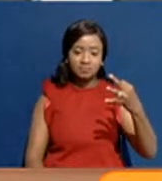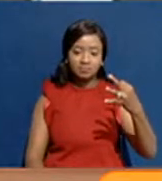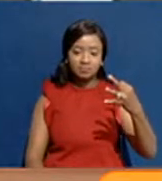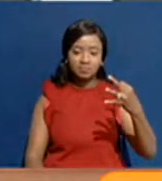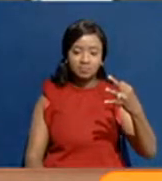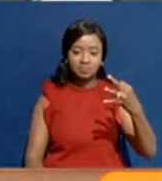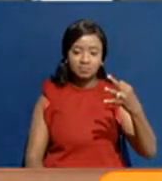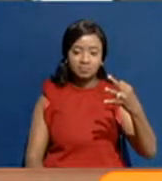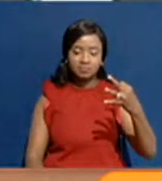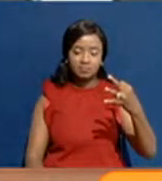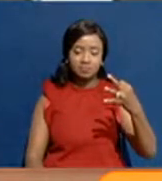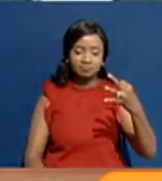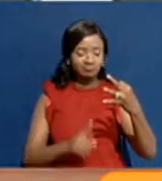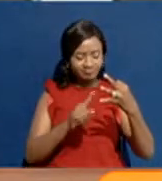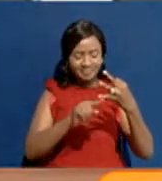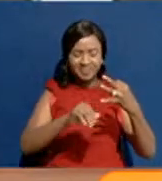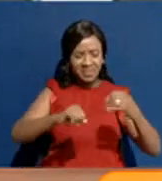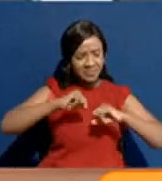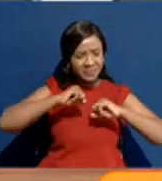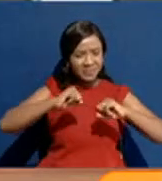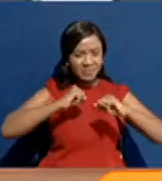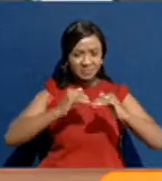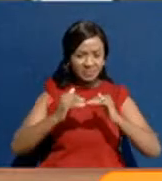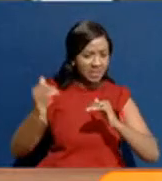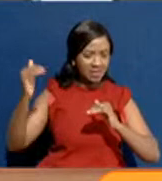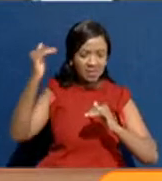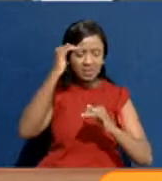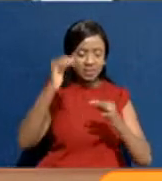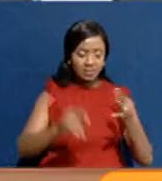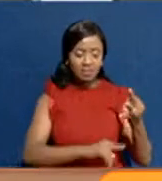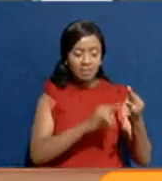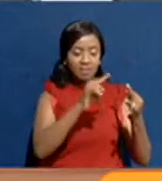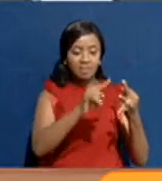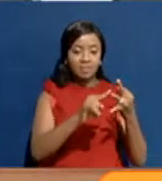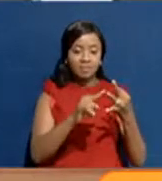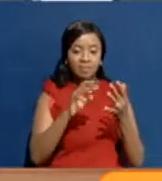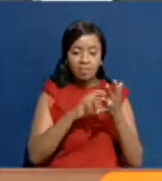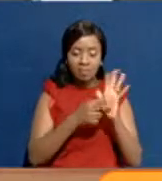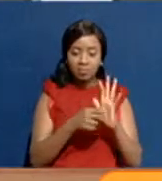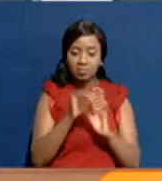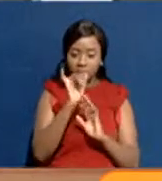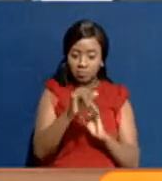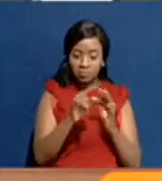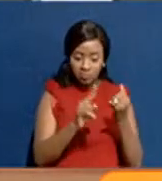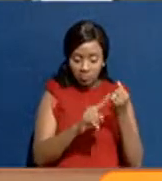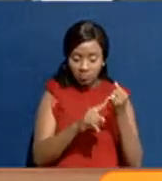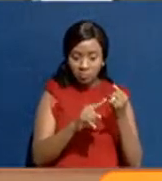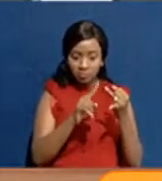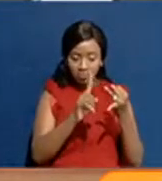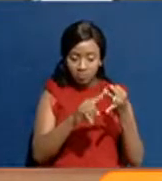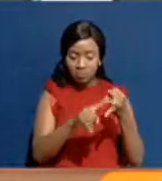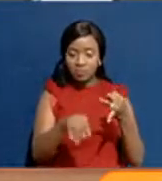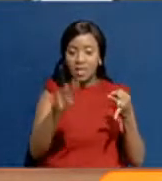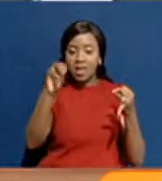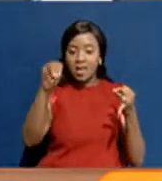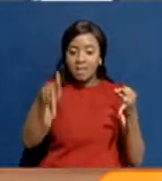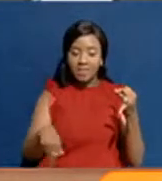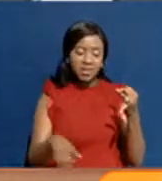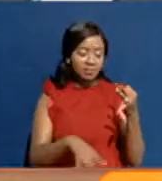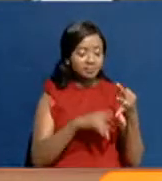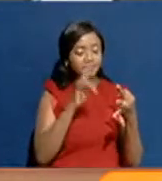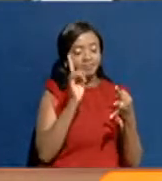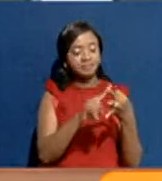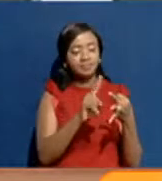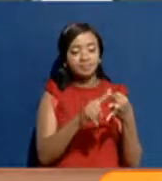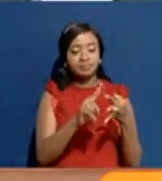days? Mm-hmm. A high-ranking cabinet secretary. They're supposed to be a member of parliament. And then they're